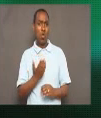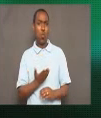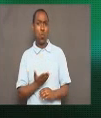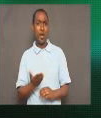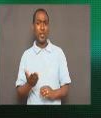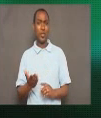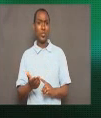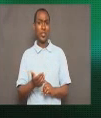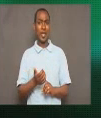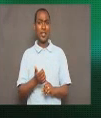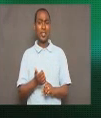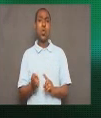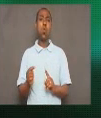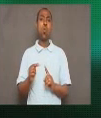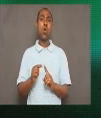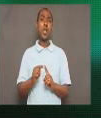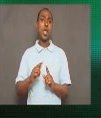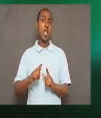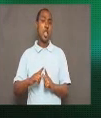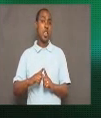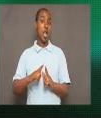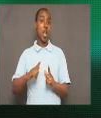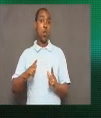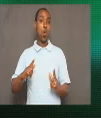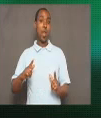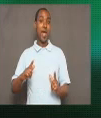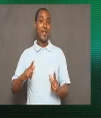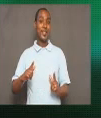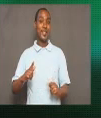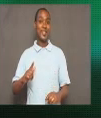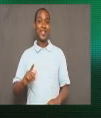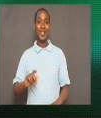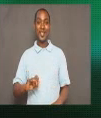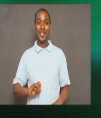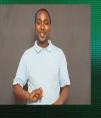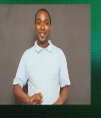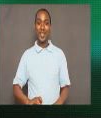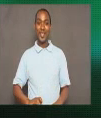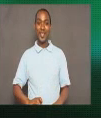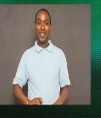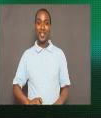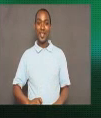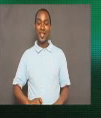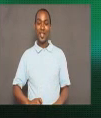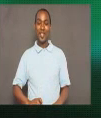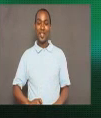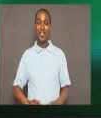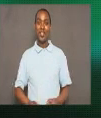the large intestine, where the waste from the small intestine is